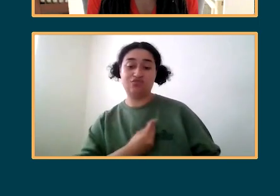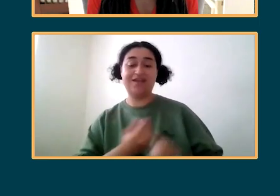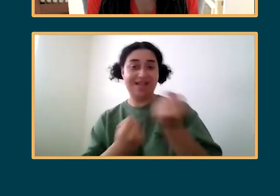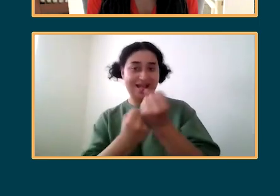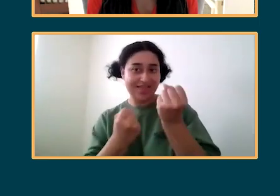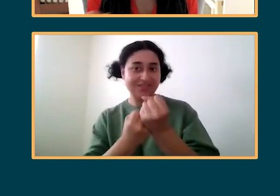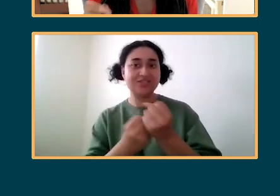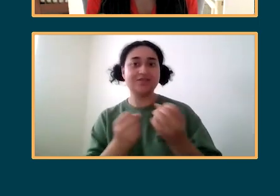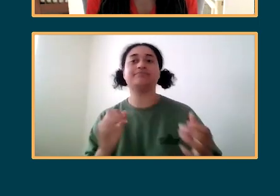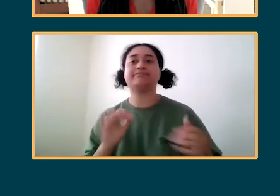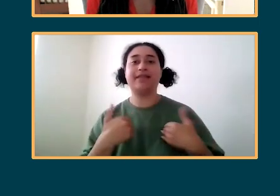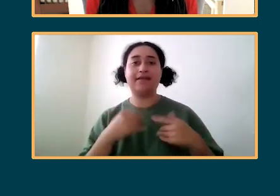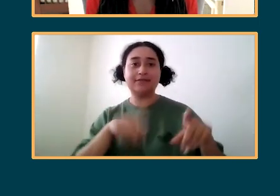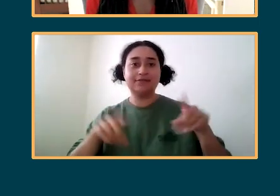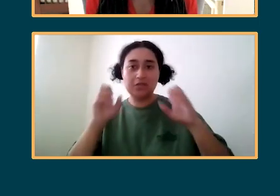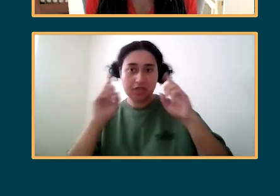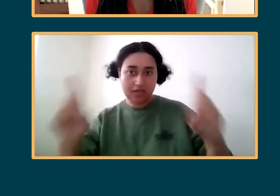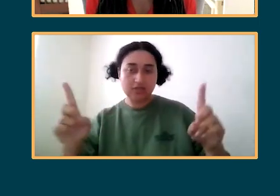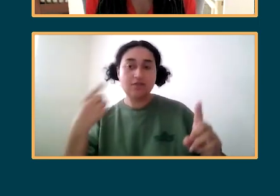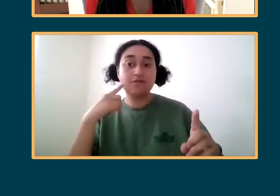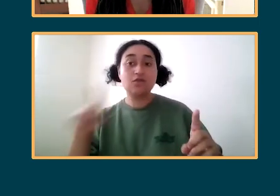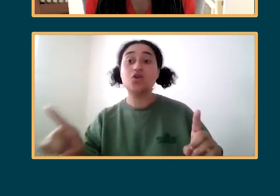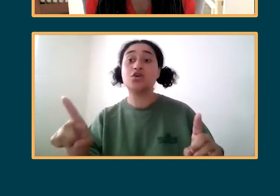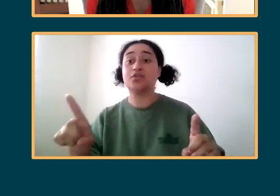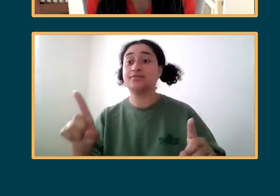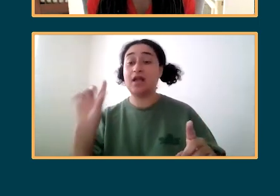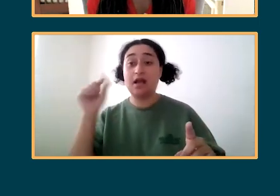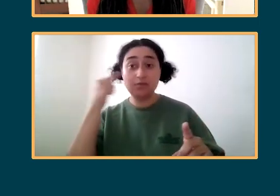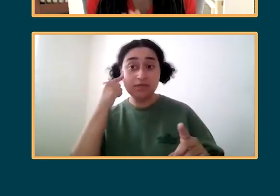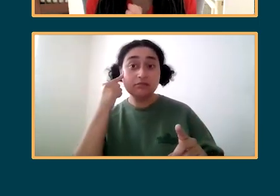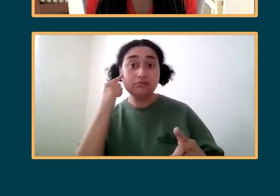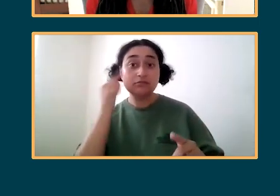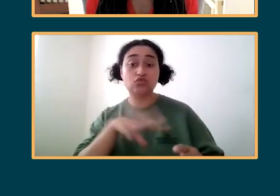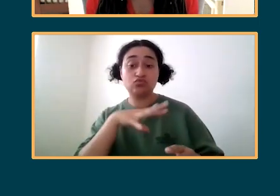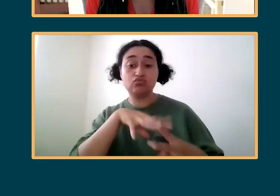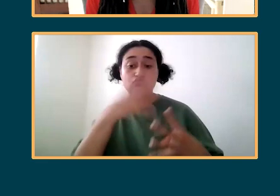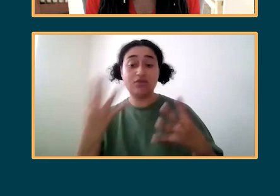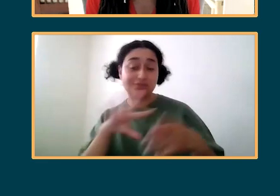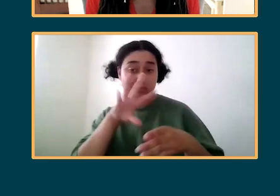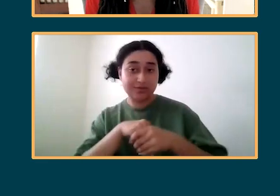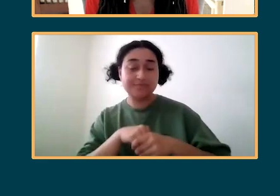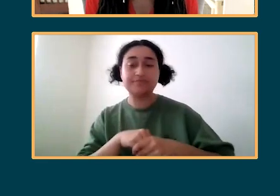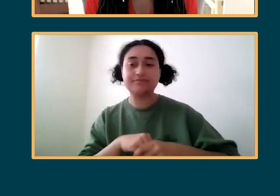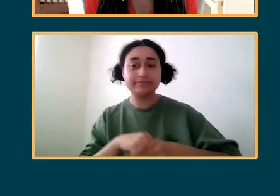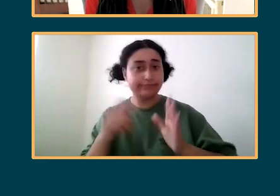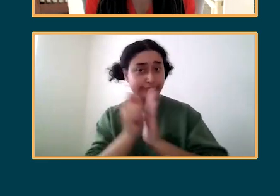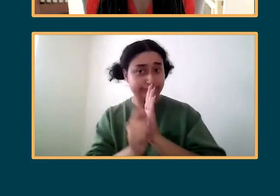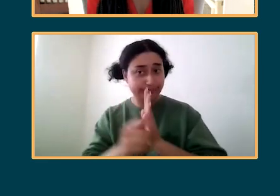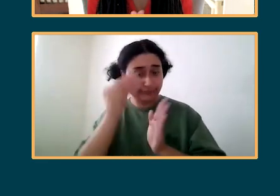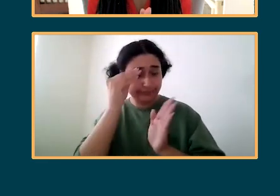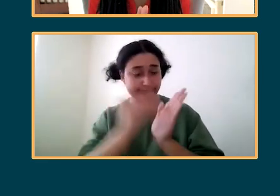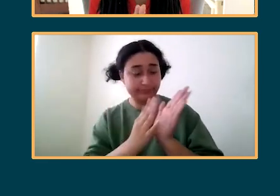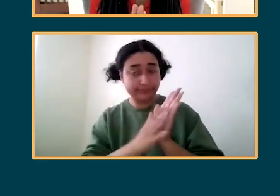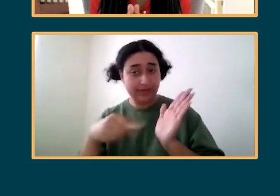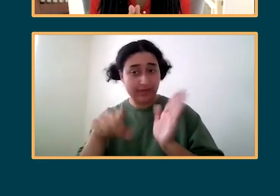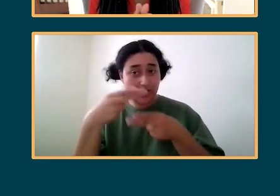LGBT issues. Everybody take Riley's name right now. You know you need them in your organization. Riley is also a special education teacher in the Blue